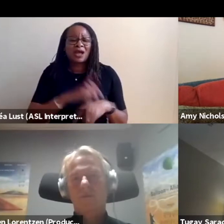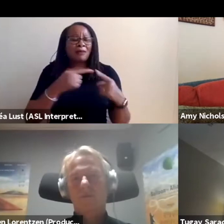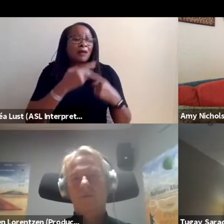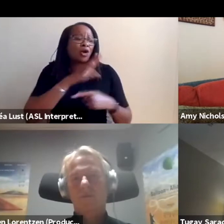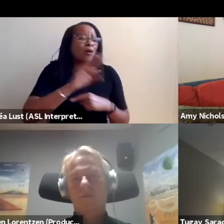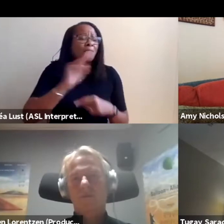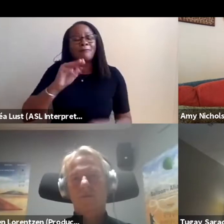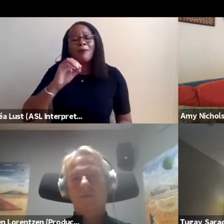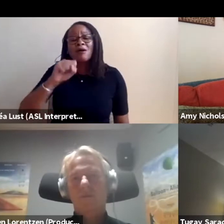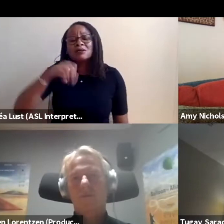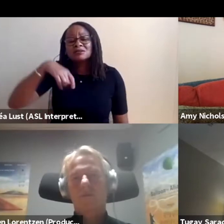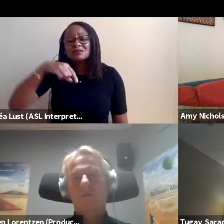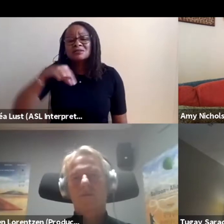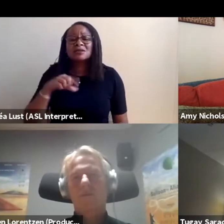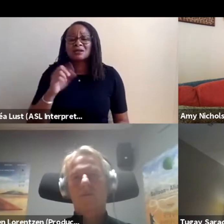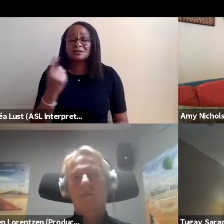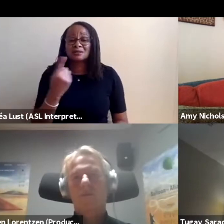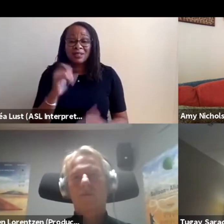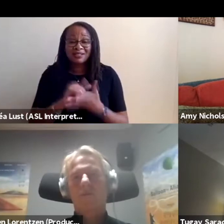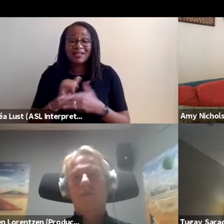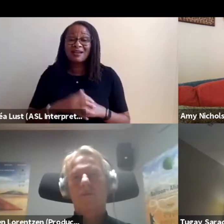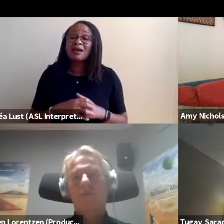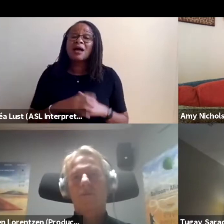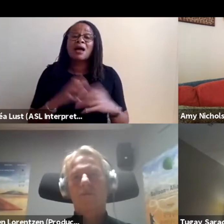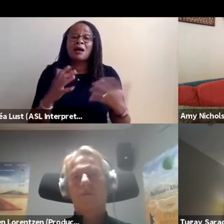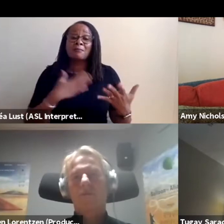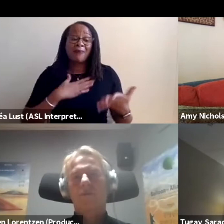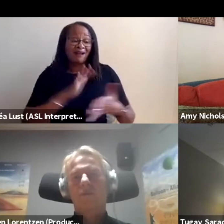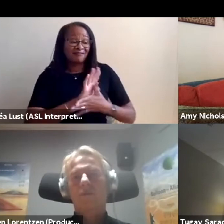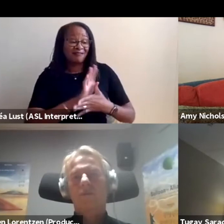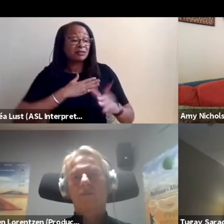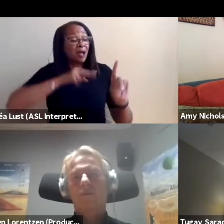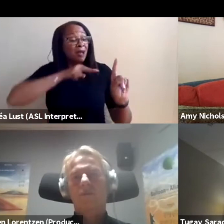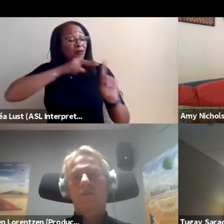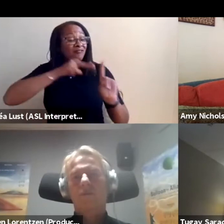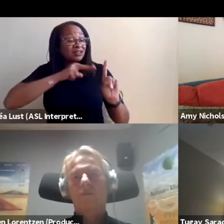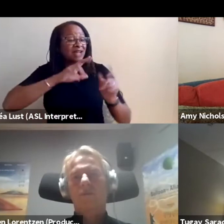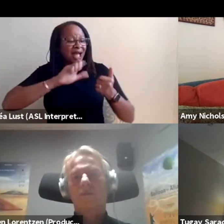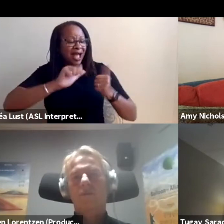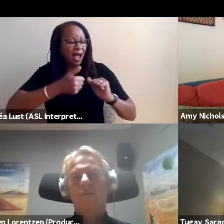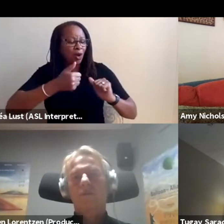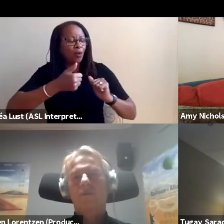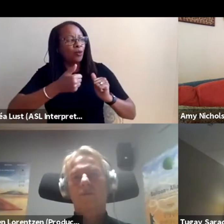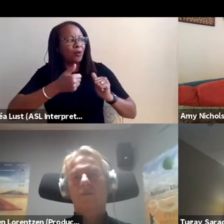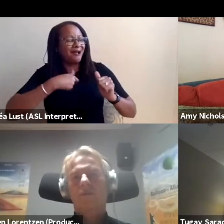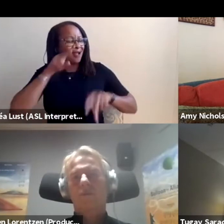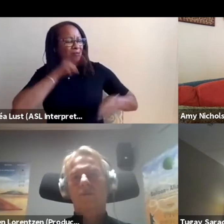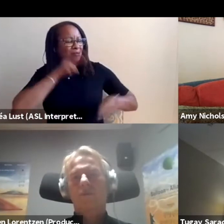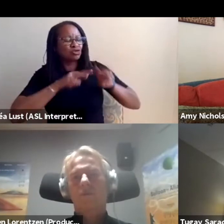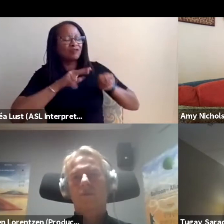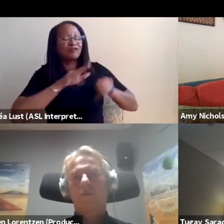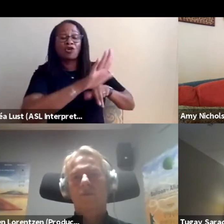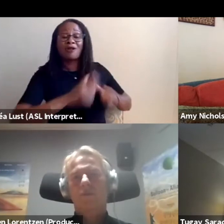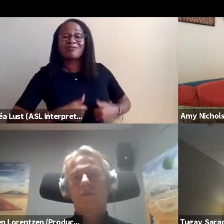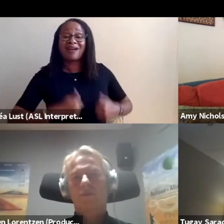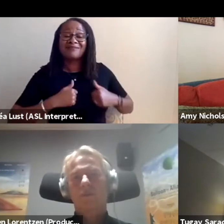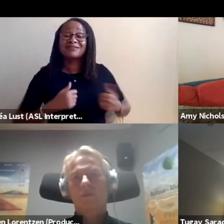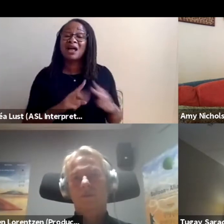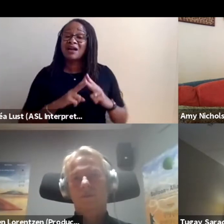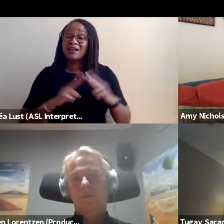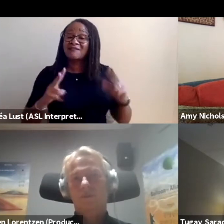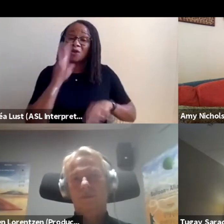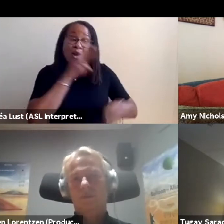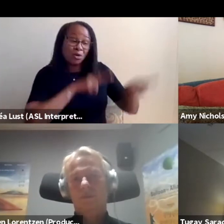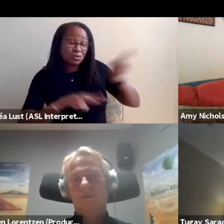or something like that. So the film was like my point of view, how I observe Seyran. And I was really observing